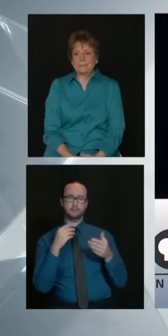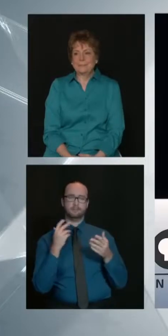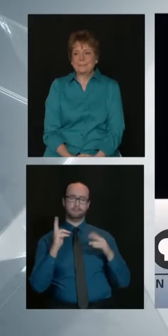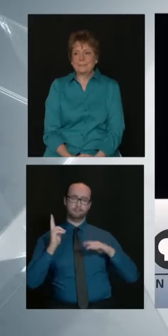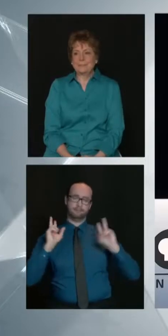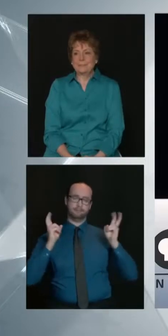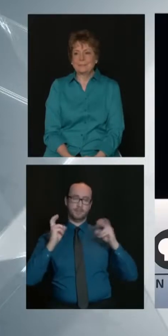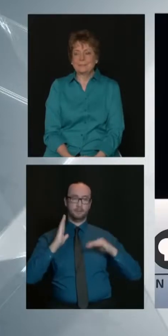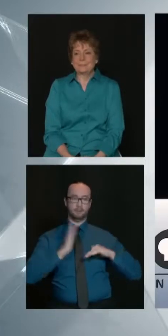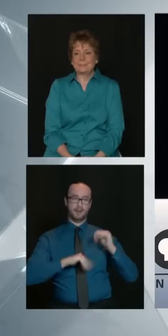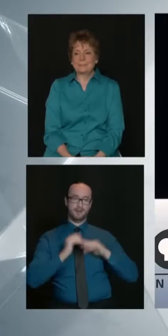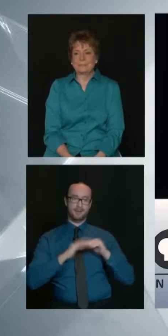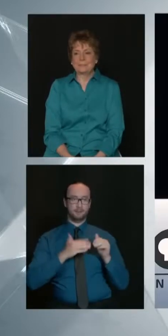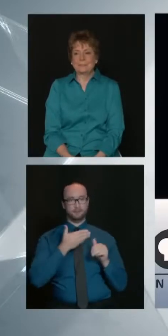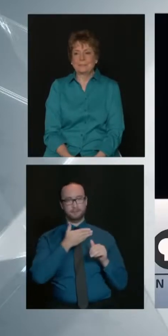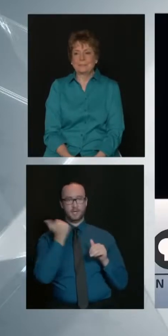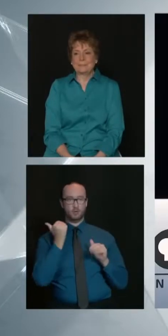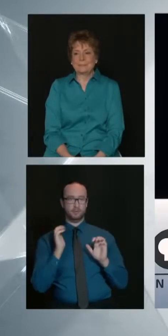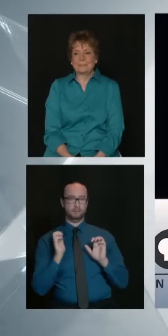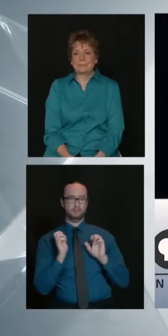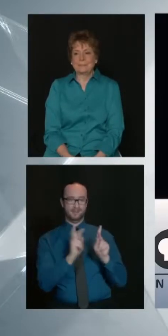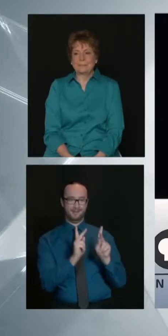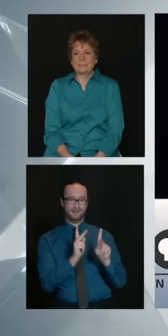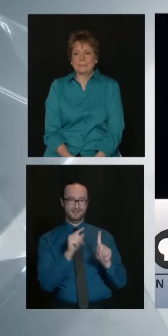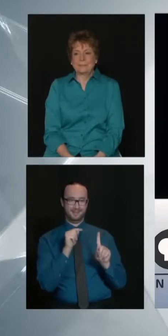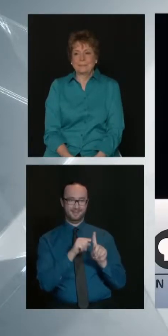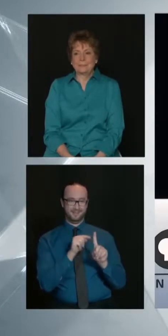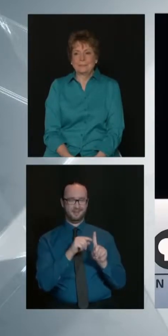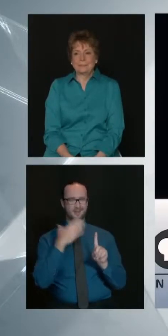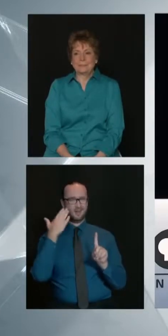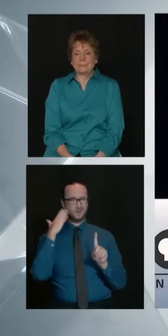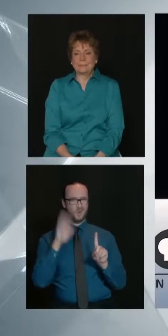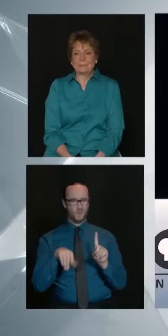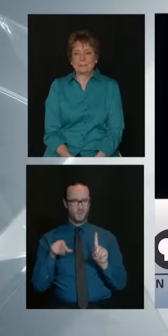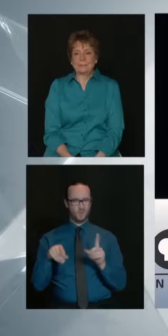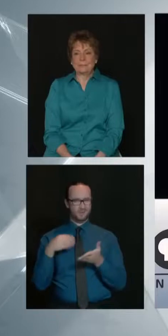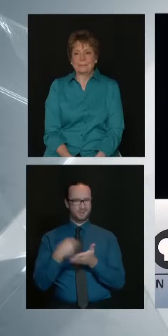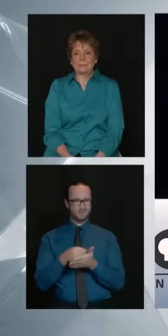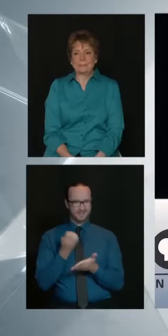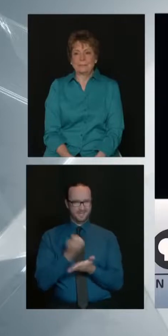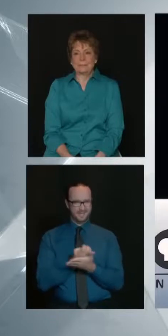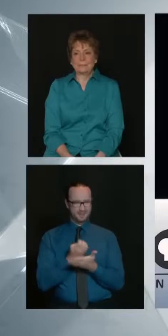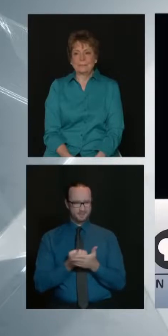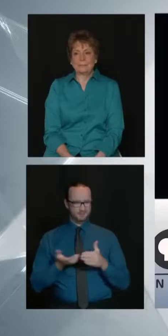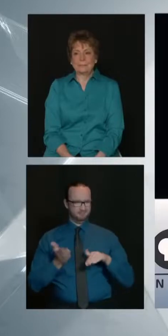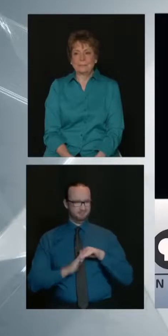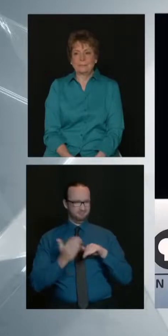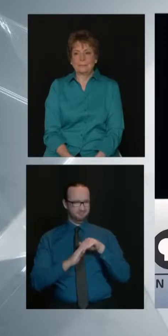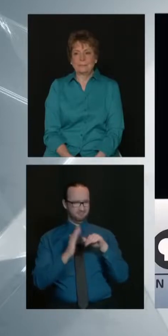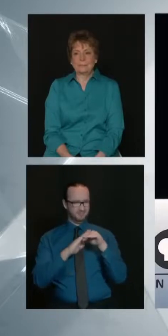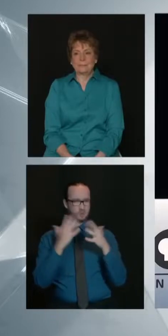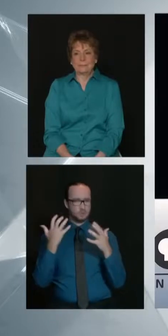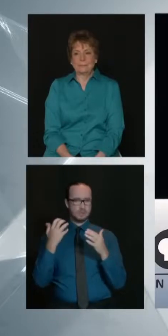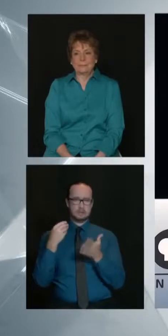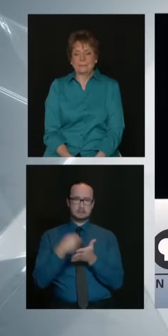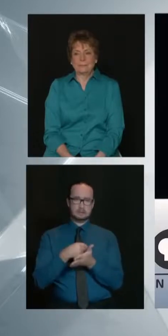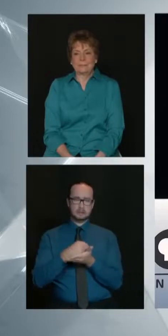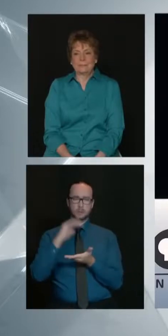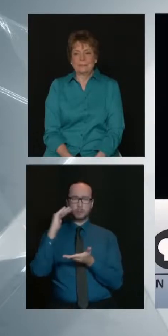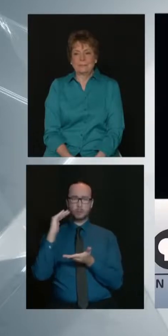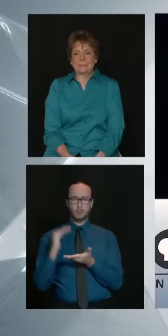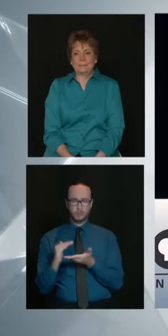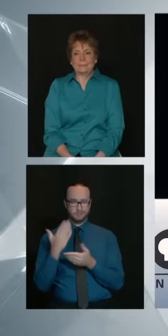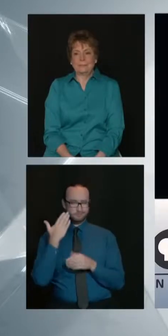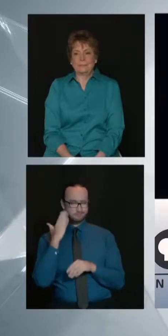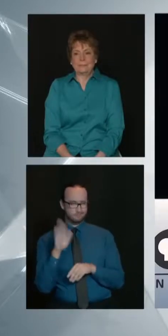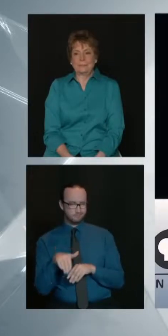Sinema caved on the Inflation Reduction Act, and I'm mad at her for that. But hey, isn't it interesting that you had to wonder which way she was going to vote? You never have to wonder which way Senator Kelly